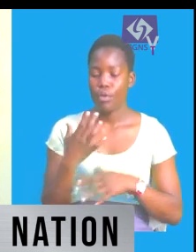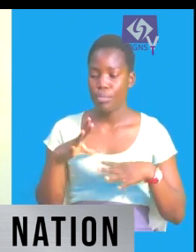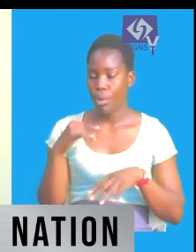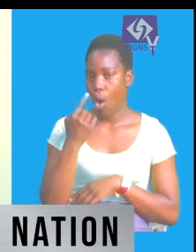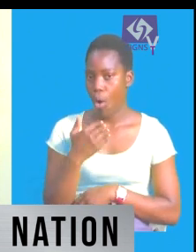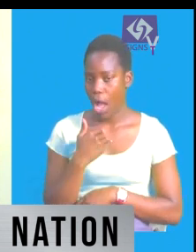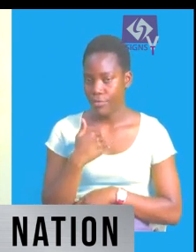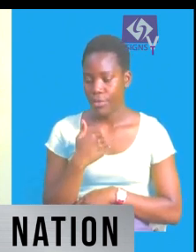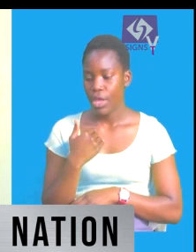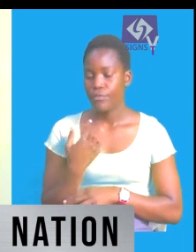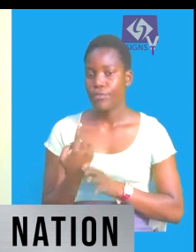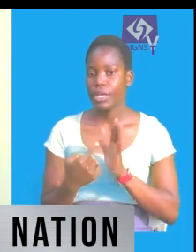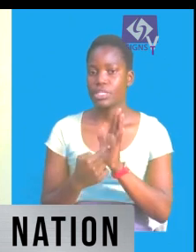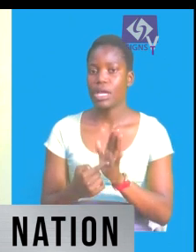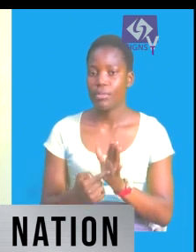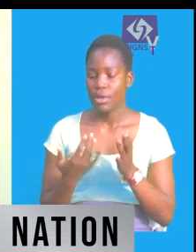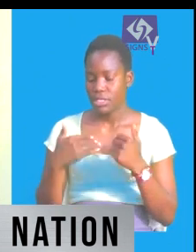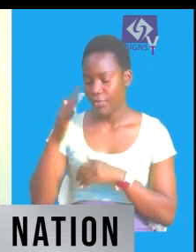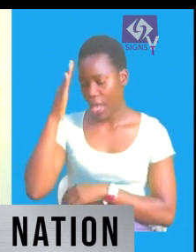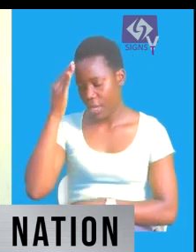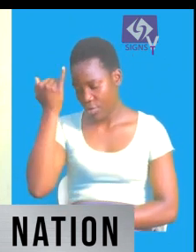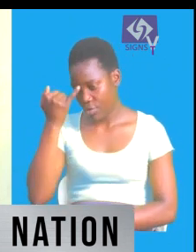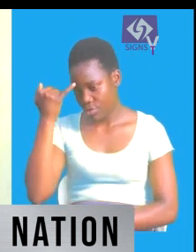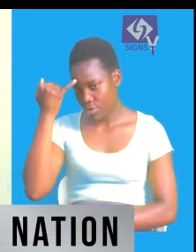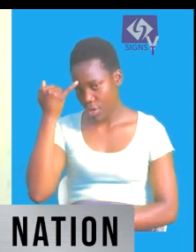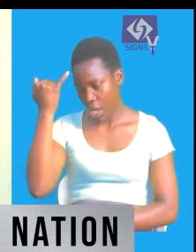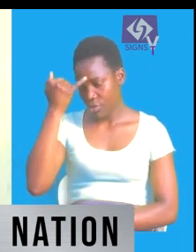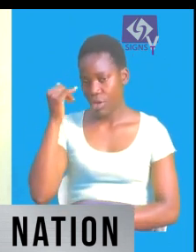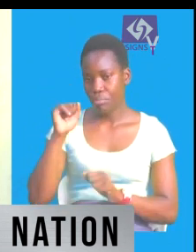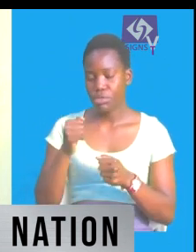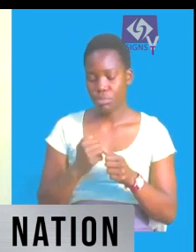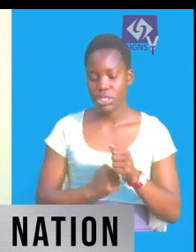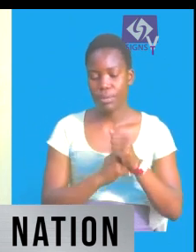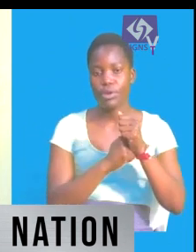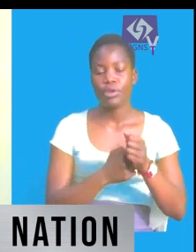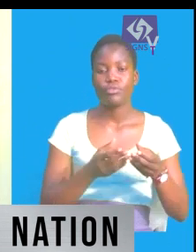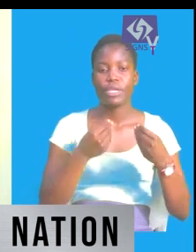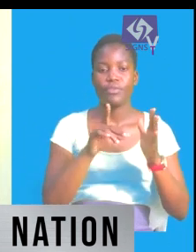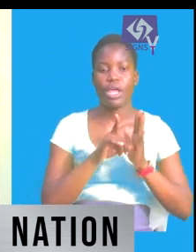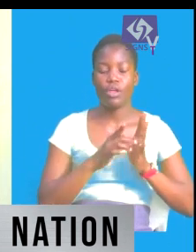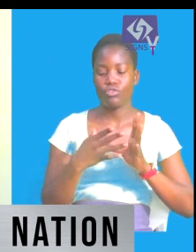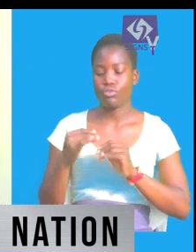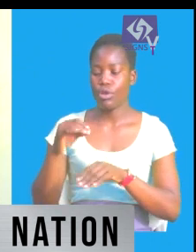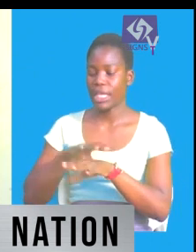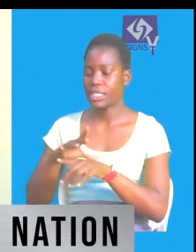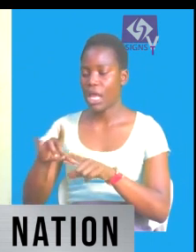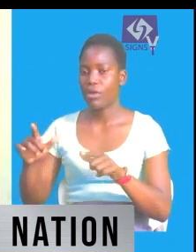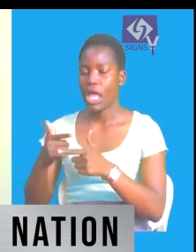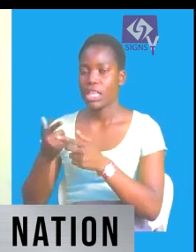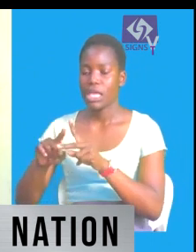like someone can go, mi najua Jonah tani guarantee nipewe loan, niende nikomboe shamba, and I start